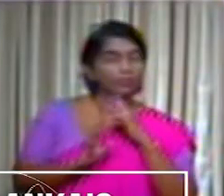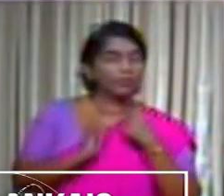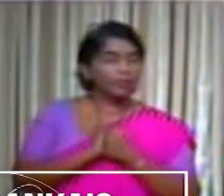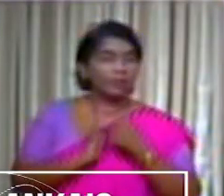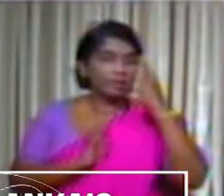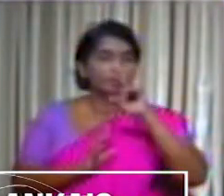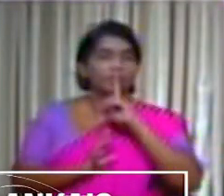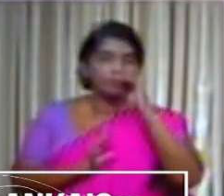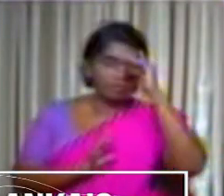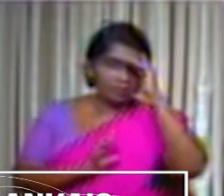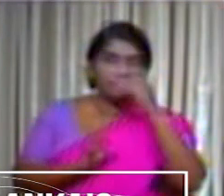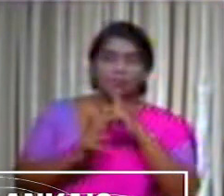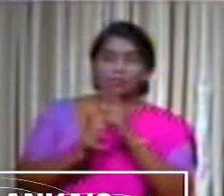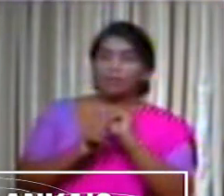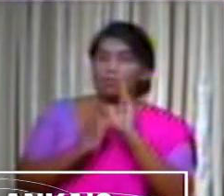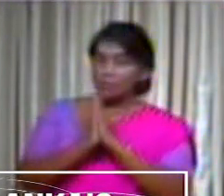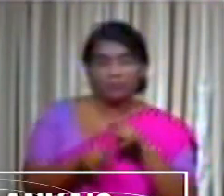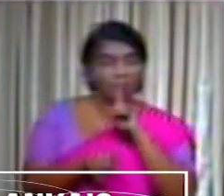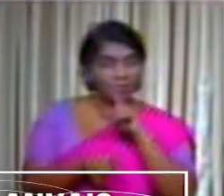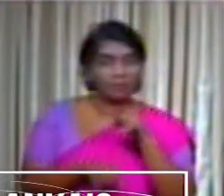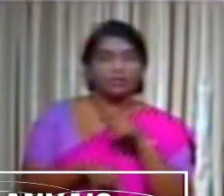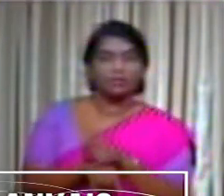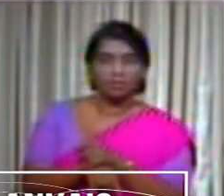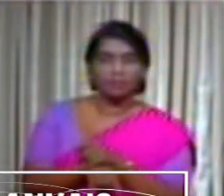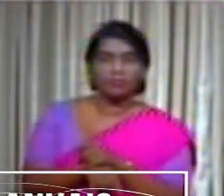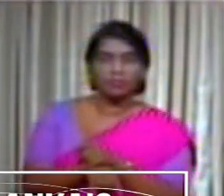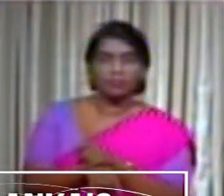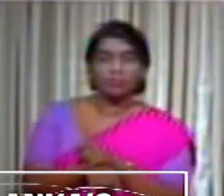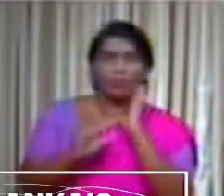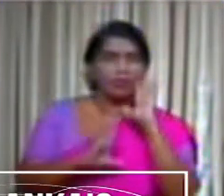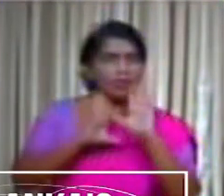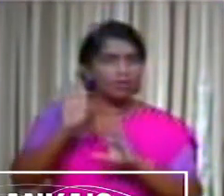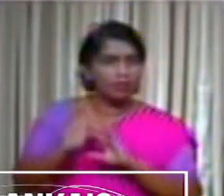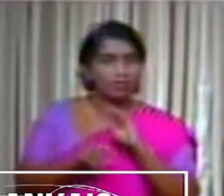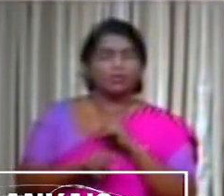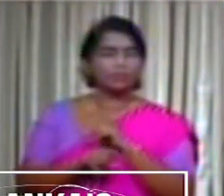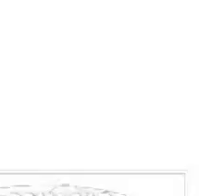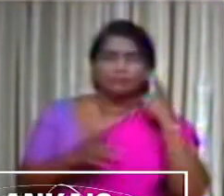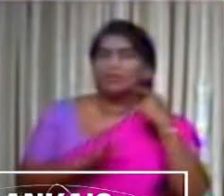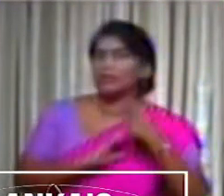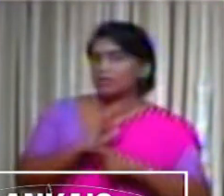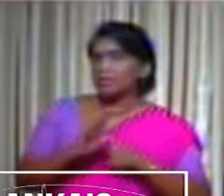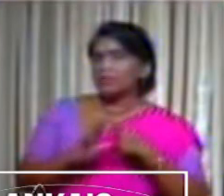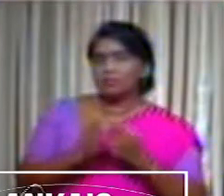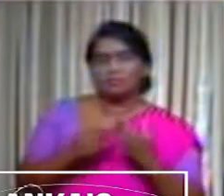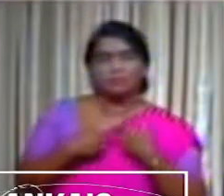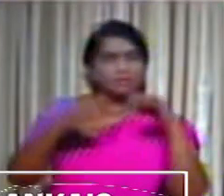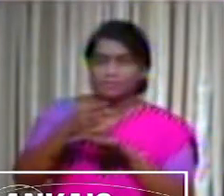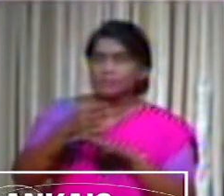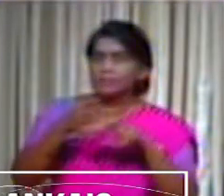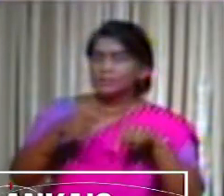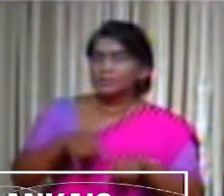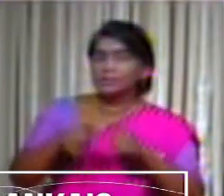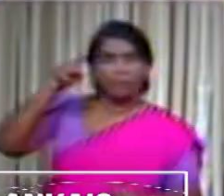The Global Gender Gap Report 2021. Sri Lanka has come down on its rankings from the 13th position